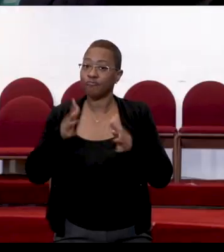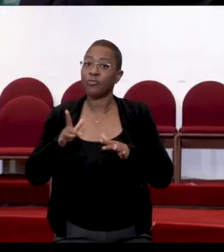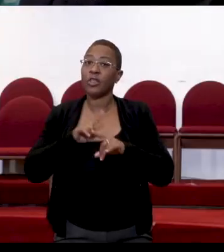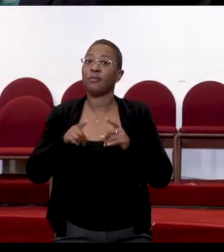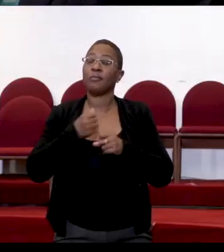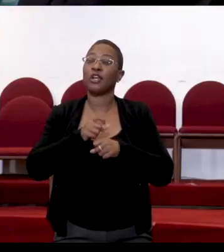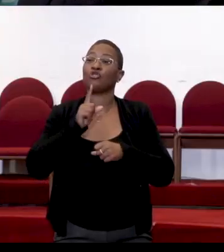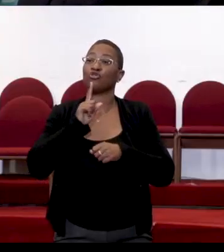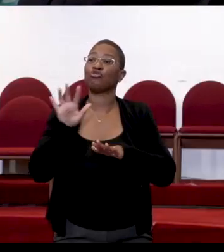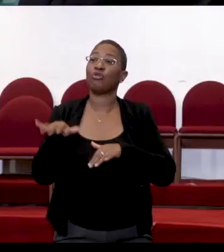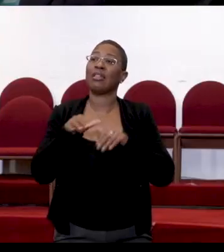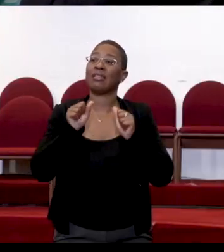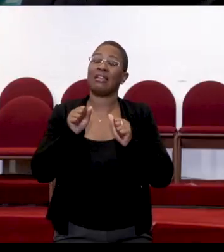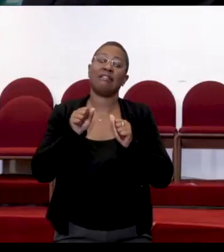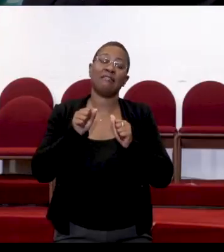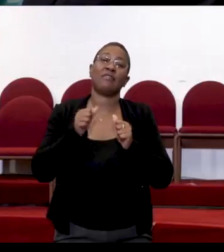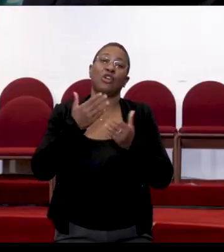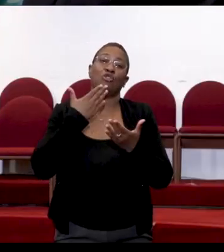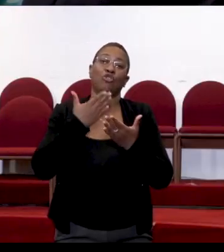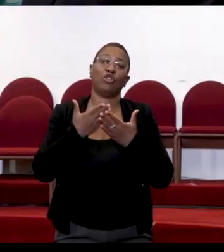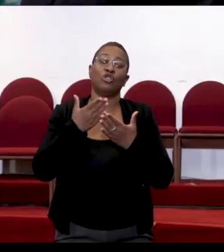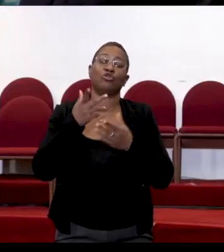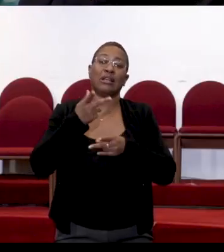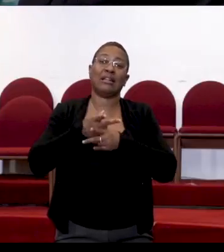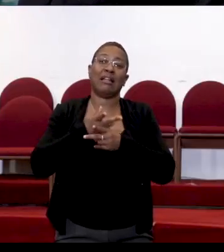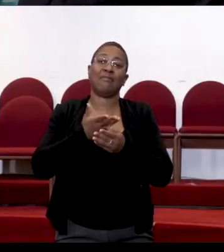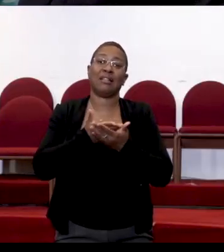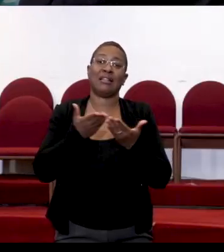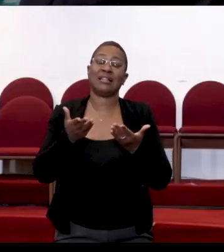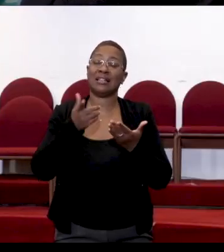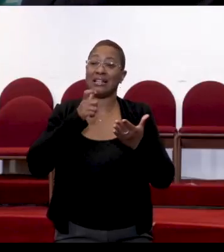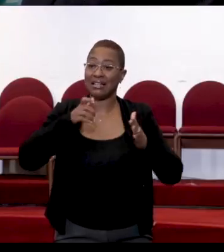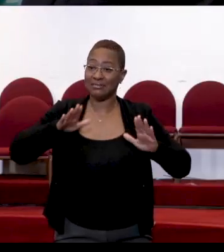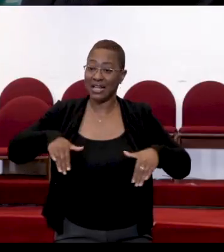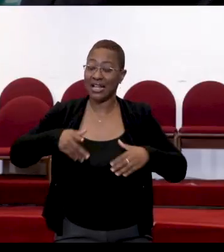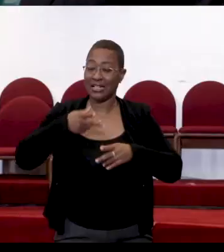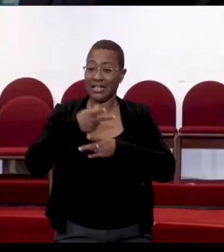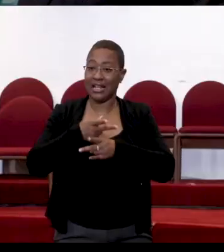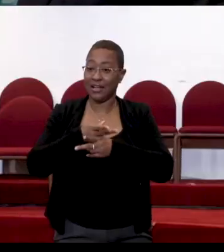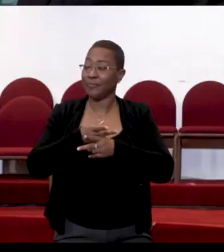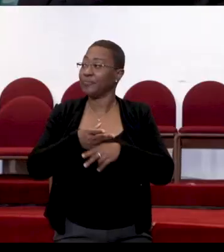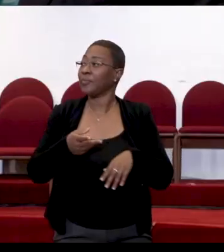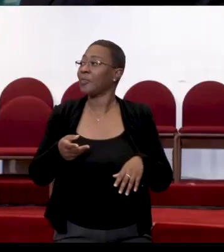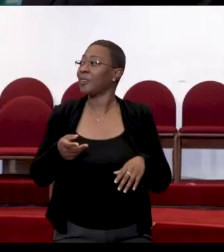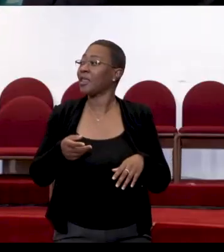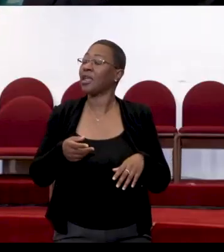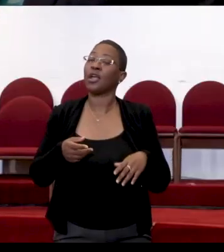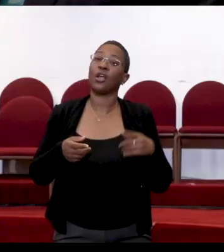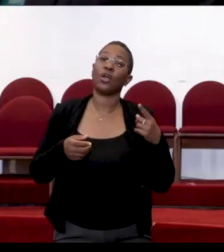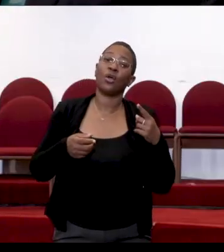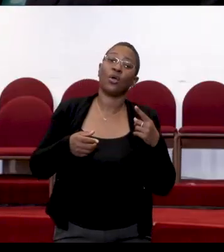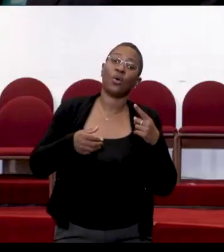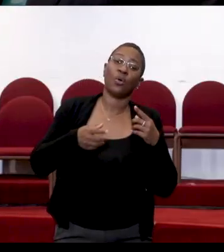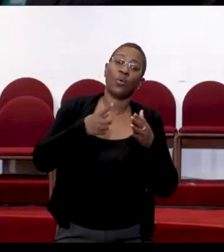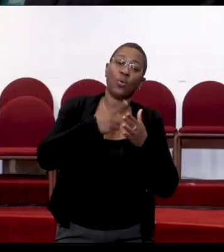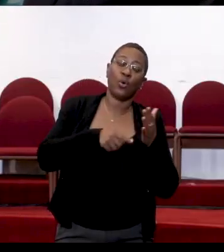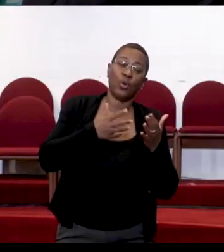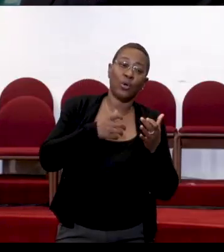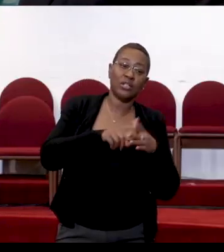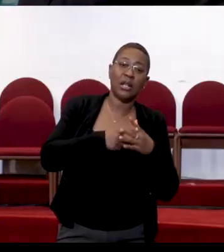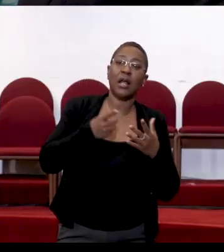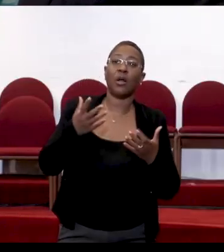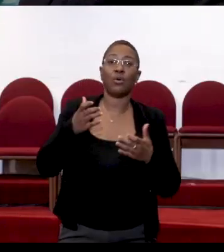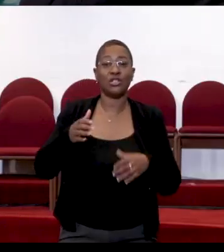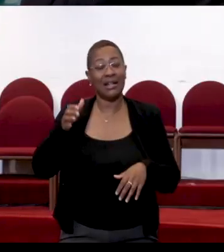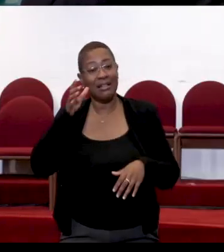leave on a good note so that you can take care of some items that have not been taken care of. So what would you like me to start with? No, I just want